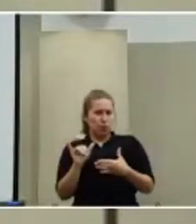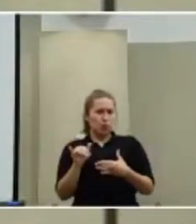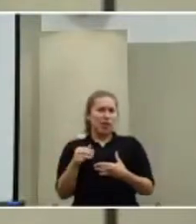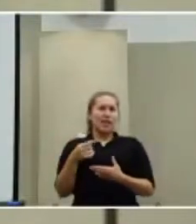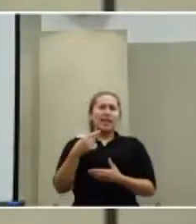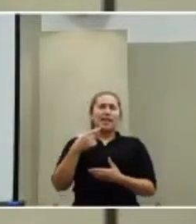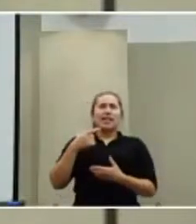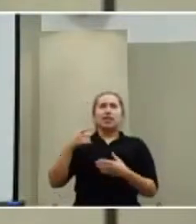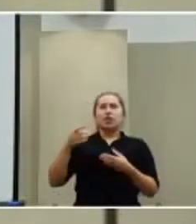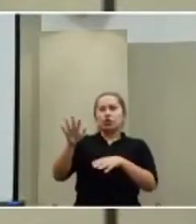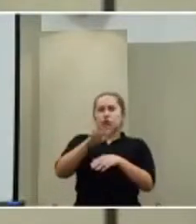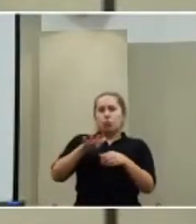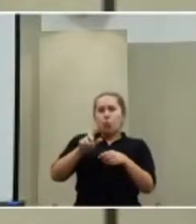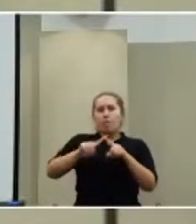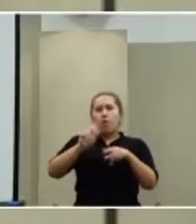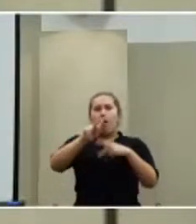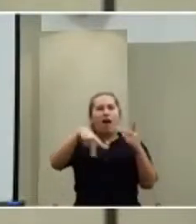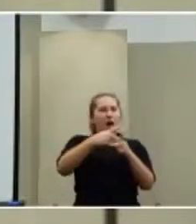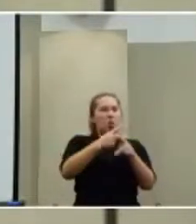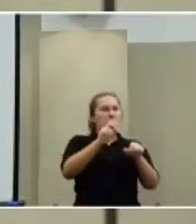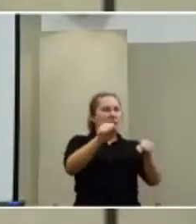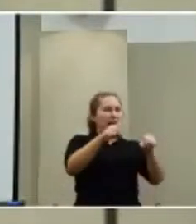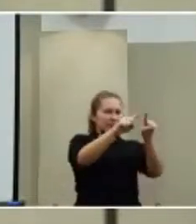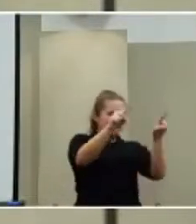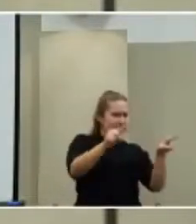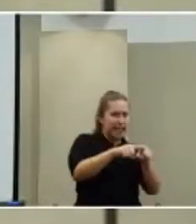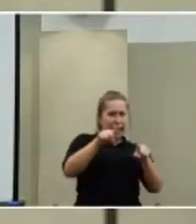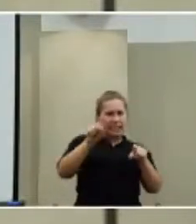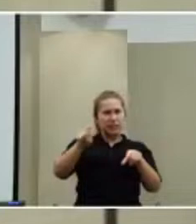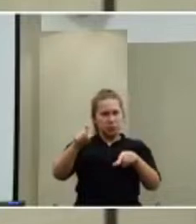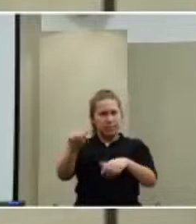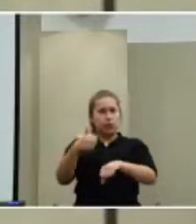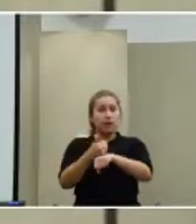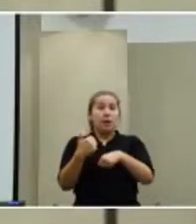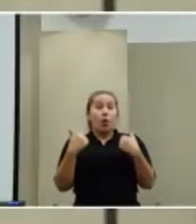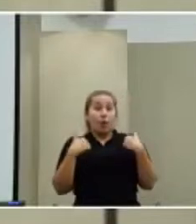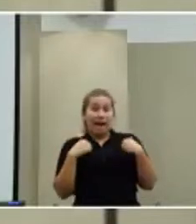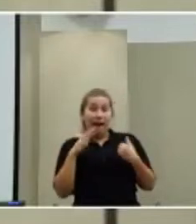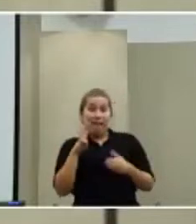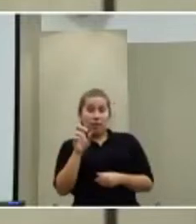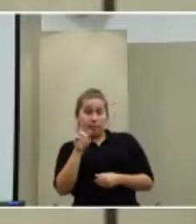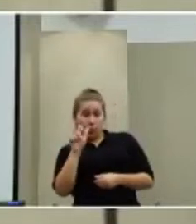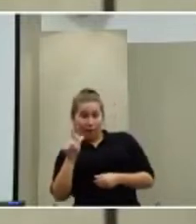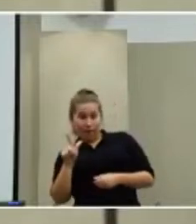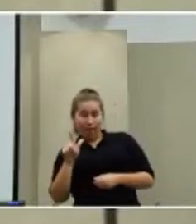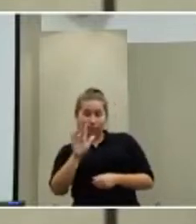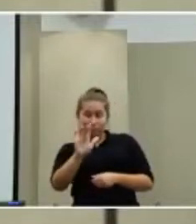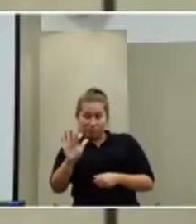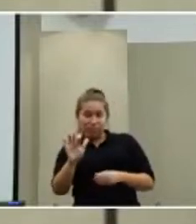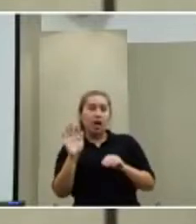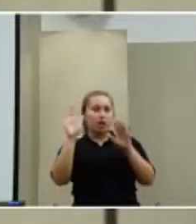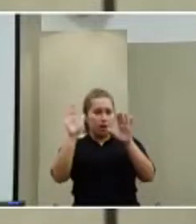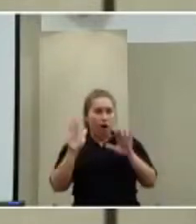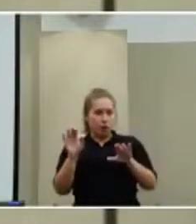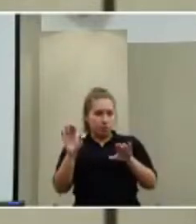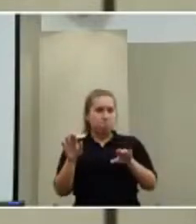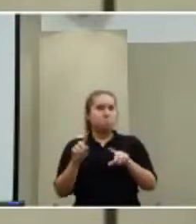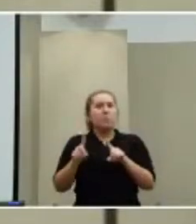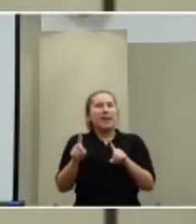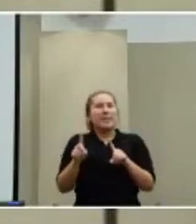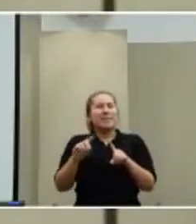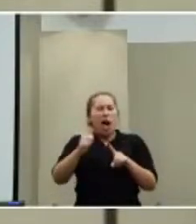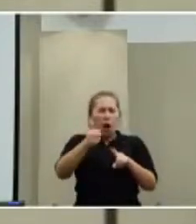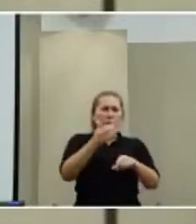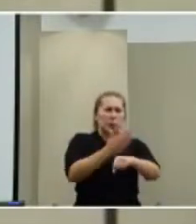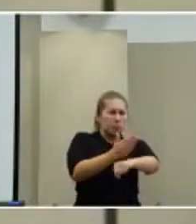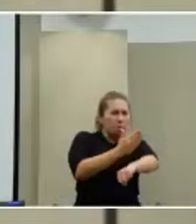other formats of the signage around us. We do have it in Braille, which is fantastic, and it's great. But there are other formats that can be done